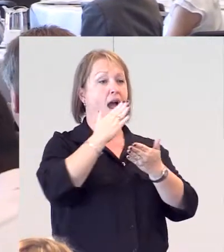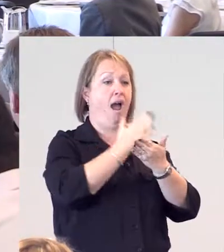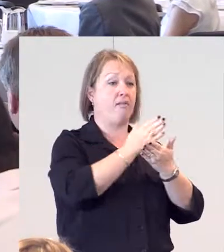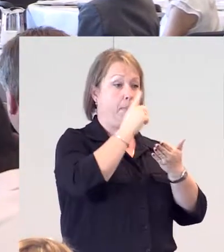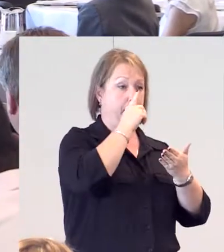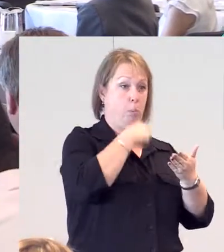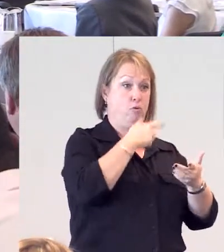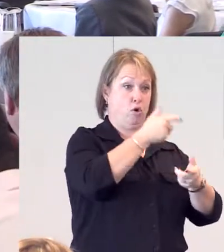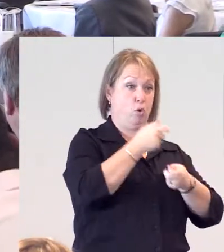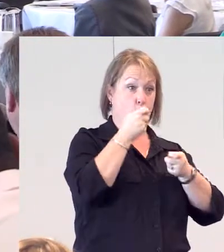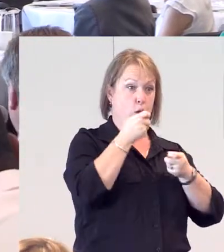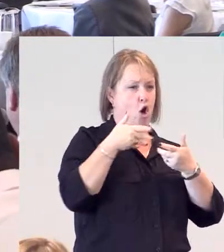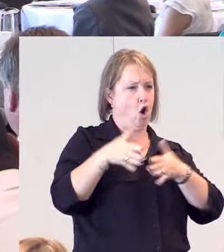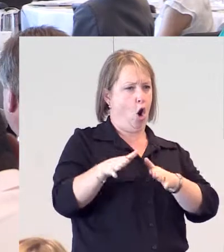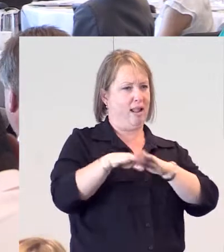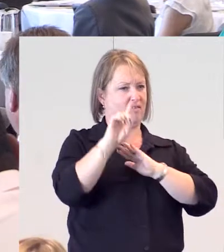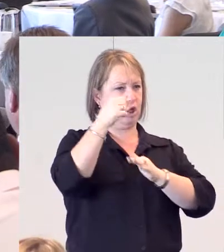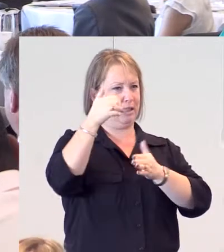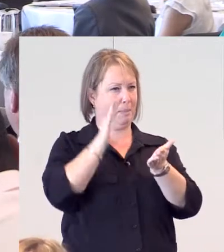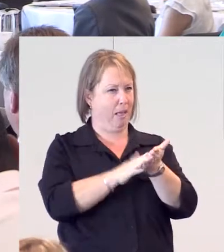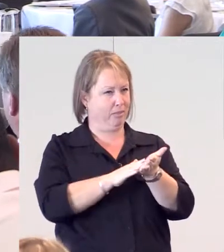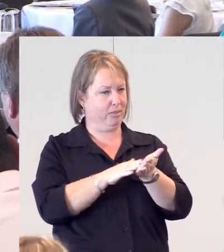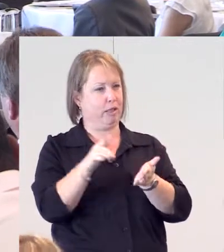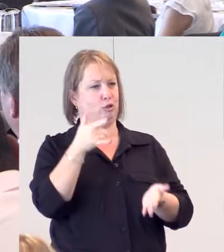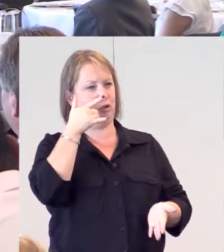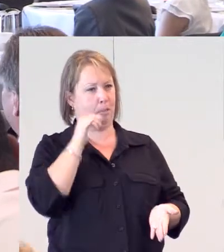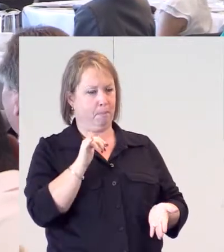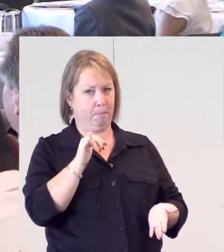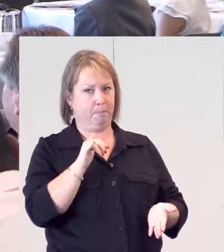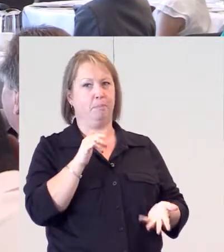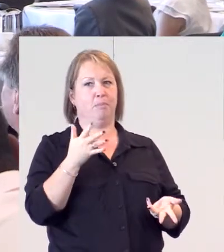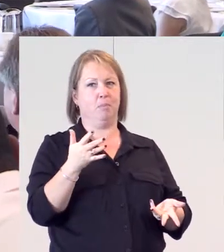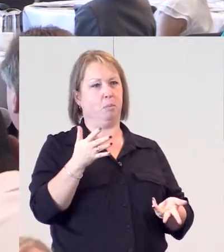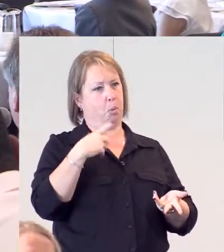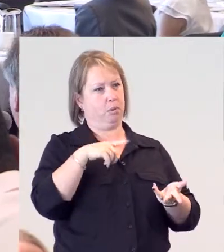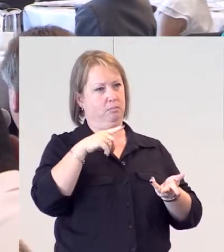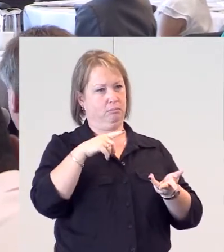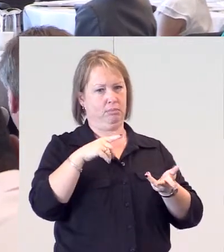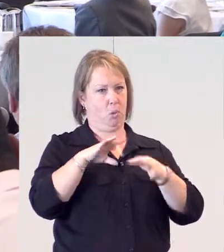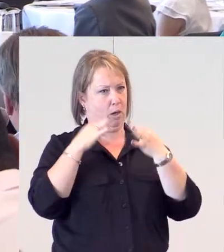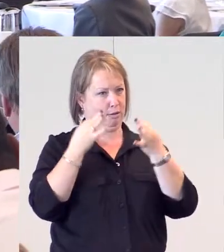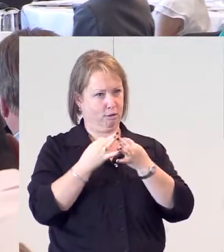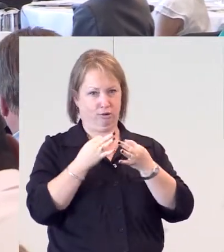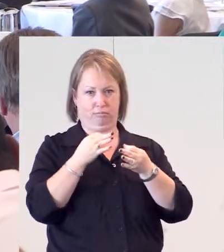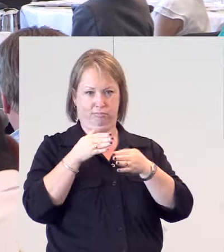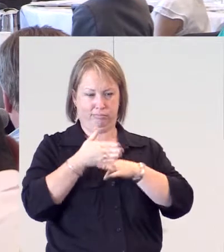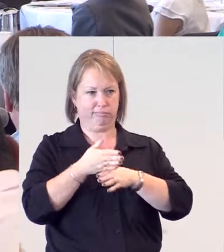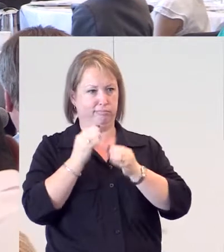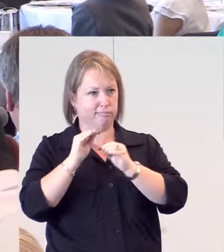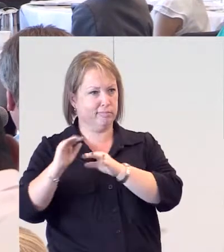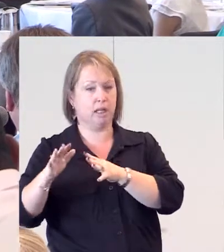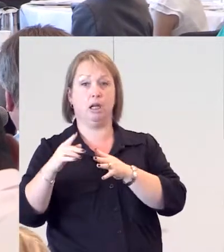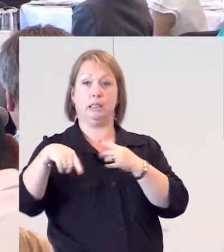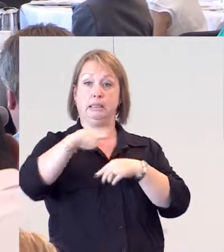the first 6 months. And that's a real challenge for us about how do you integrate people into the organisation. And we were talking about it around the